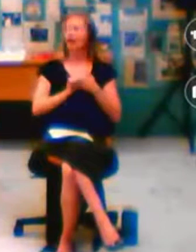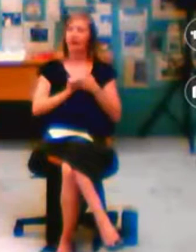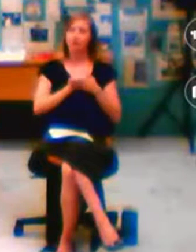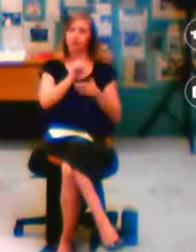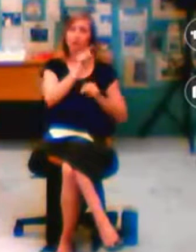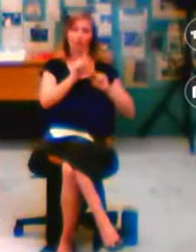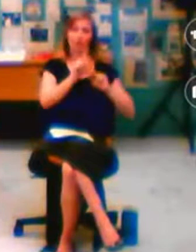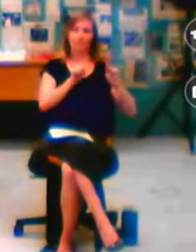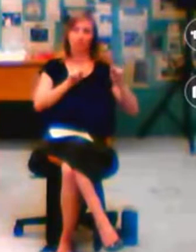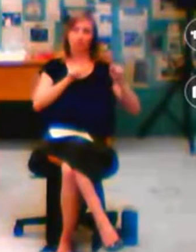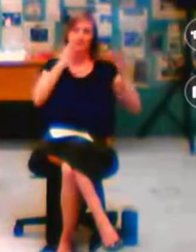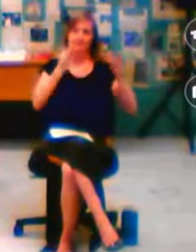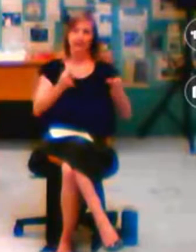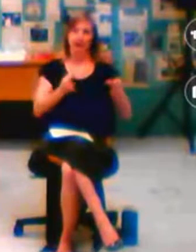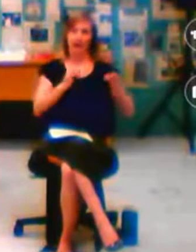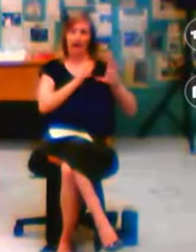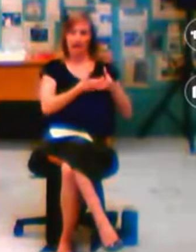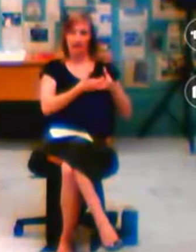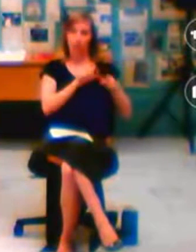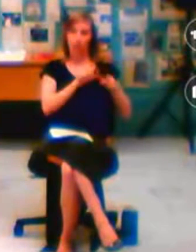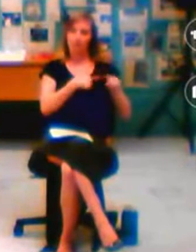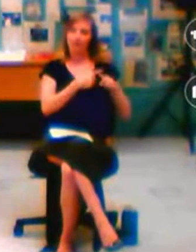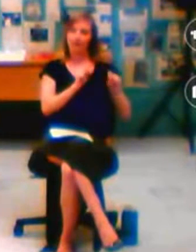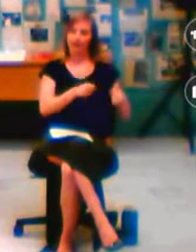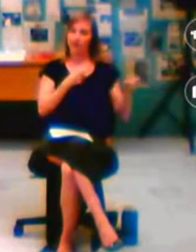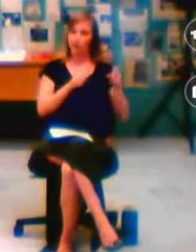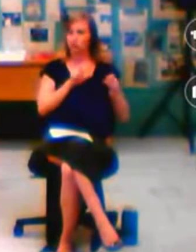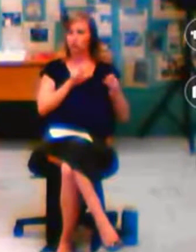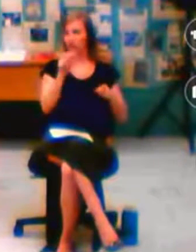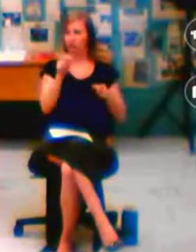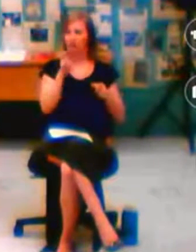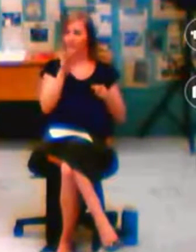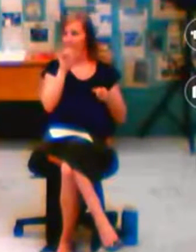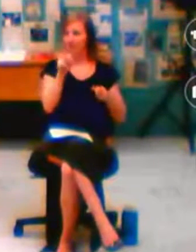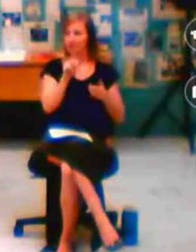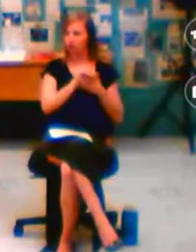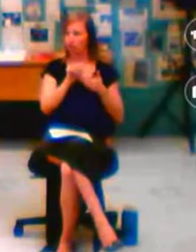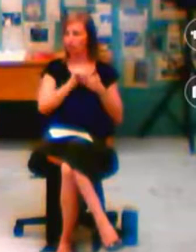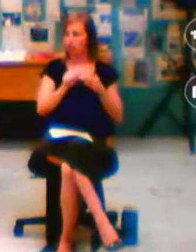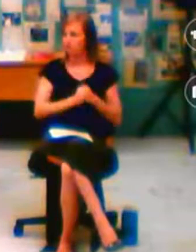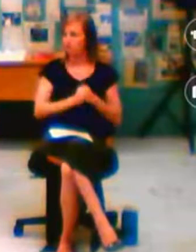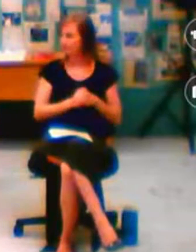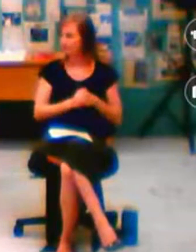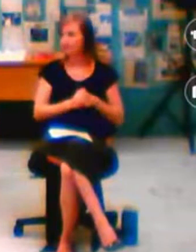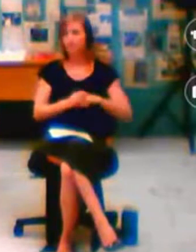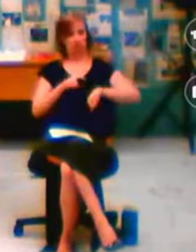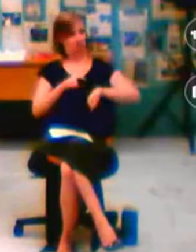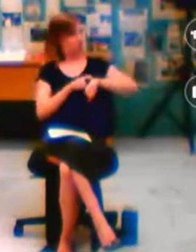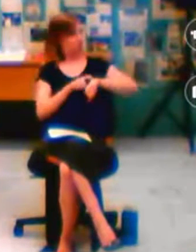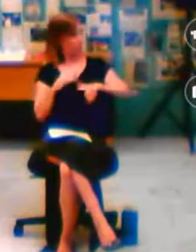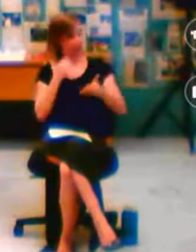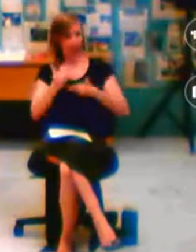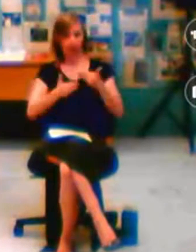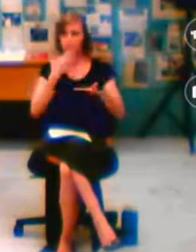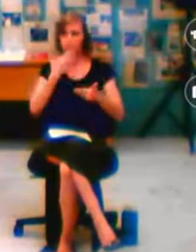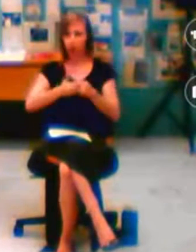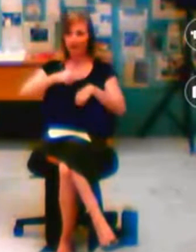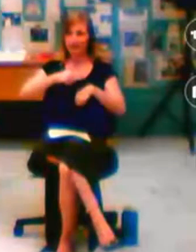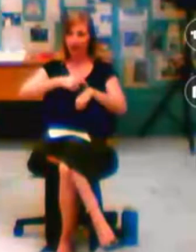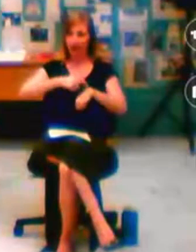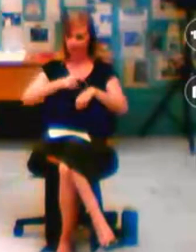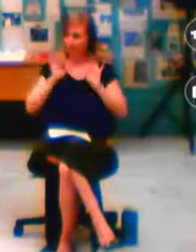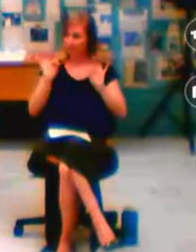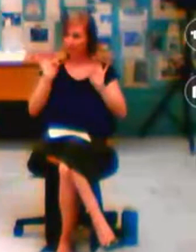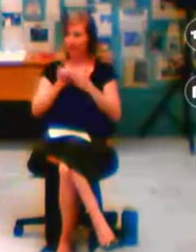needs are different. We need a system that accommodates them, not some rigid lockstep thing that's determined by 21 people sitting on the top of